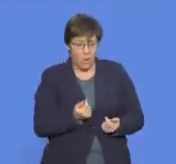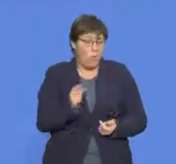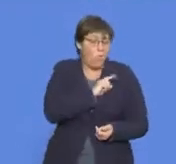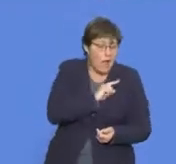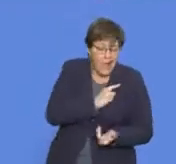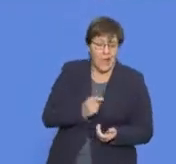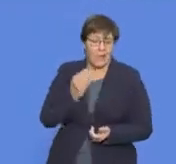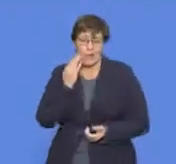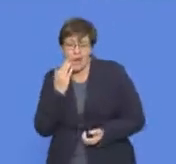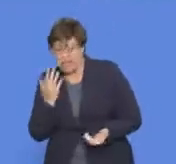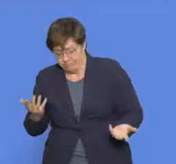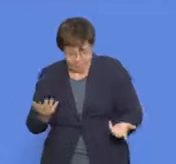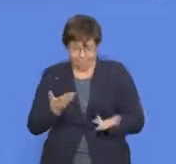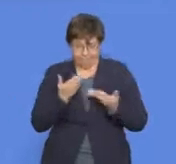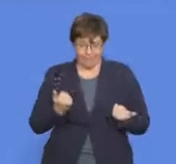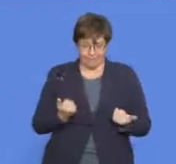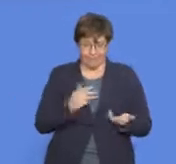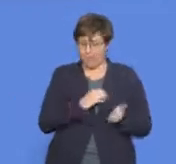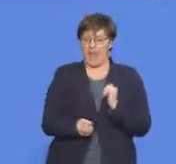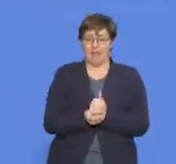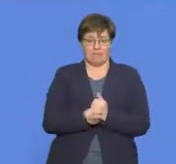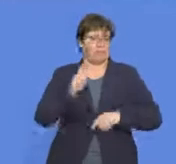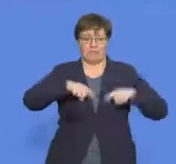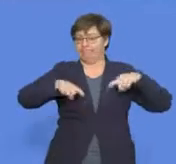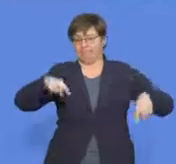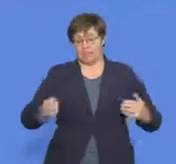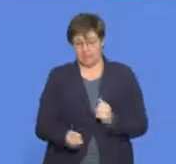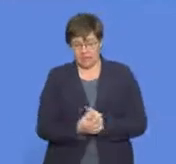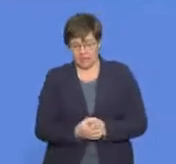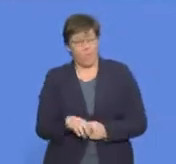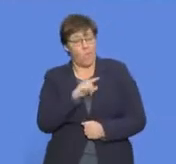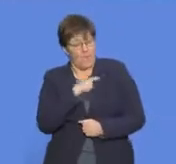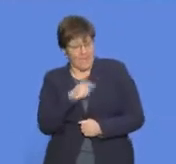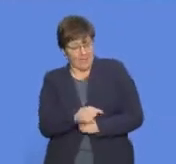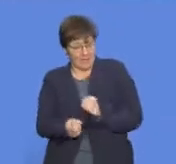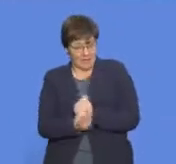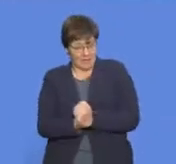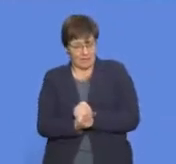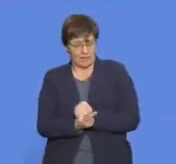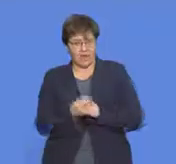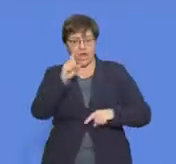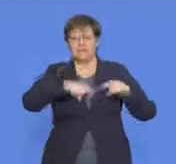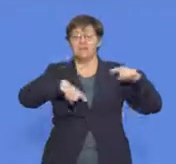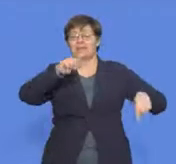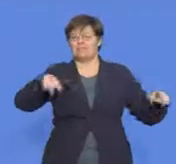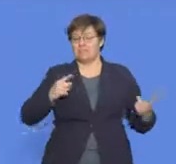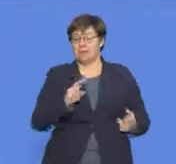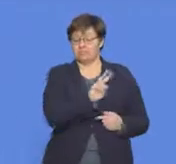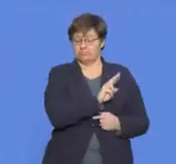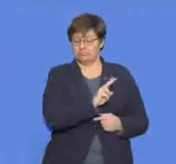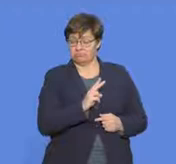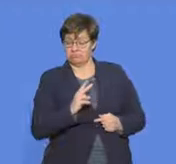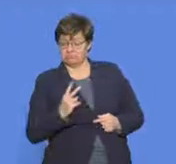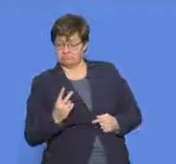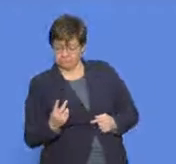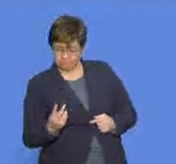it happens. It just does happen. And it happens randomly. And because of that, the randomness of the mutations